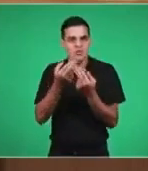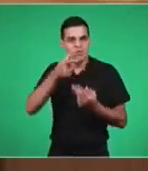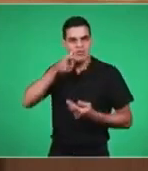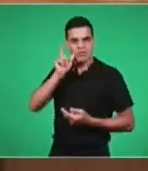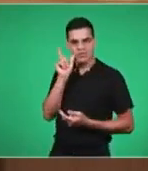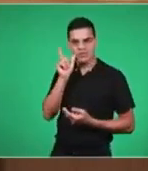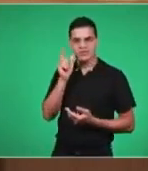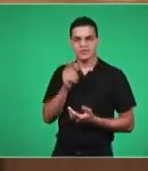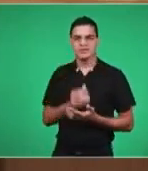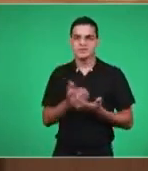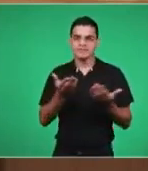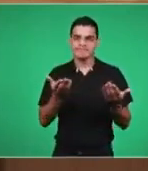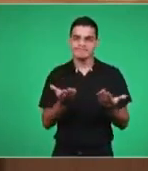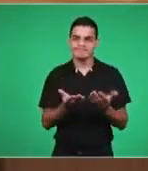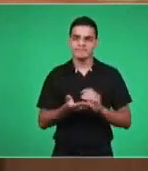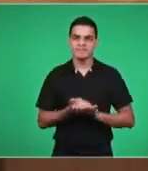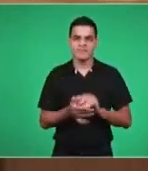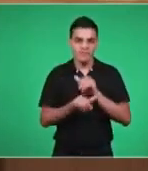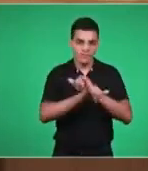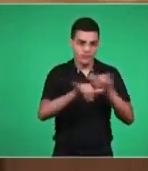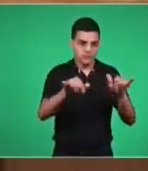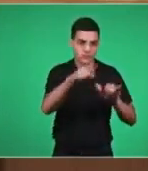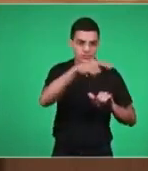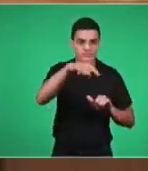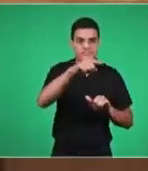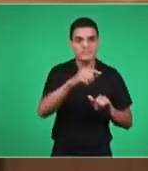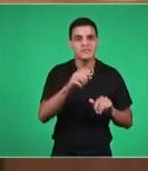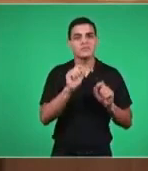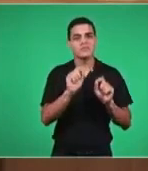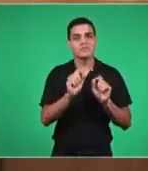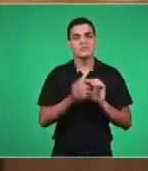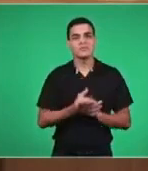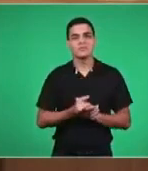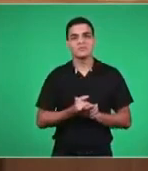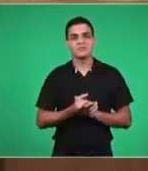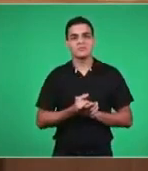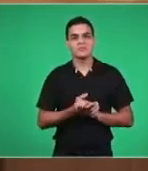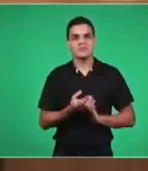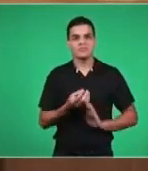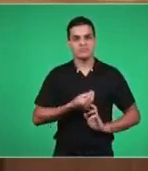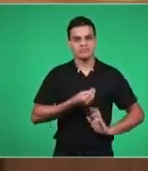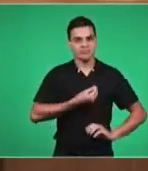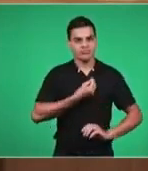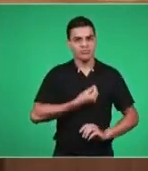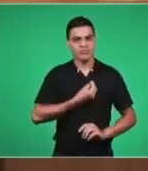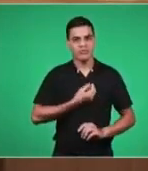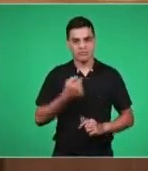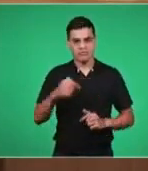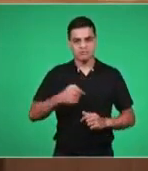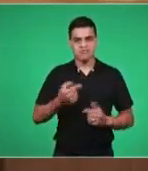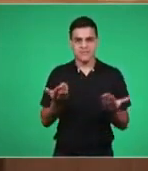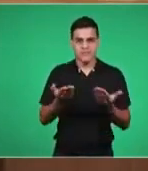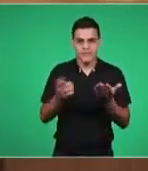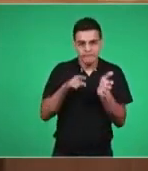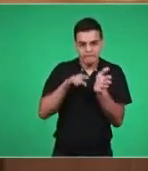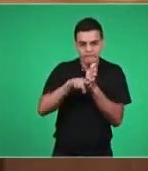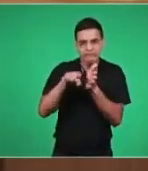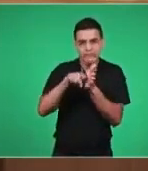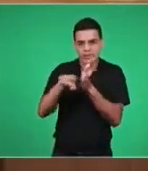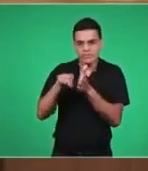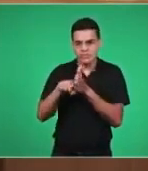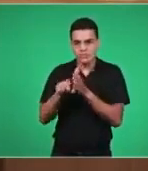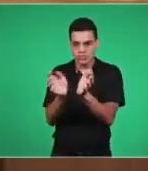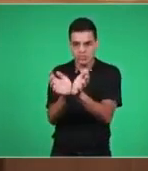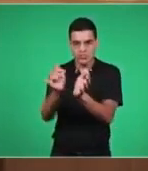And they've had a participation in our seminar yesterday. And I'm going to ask a question